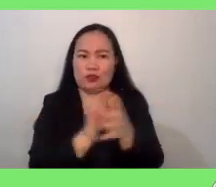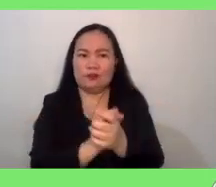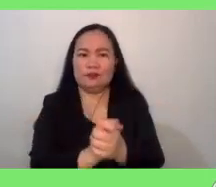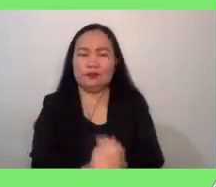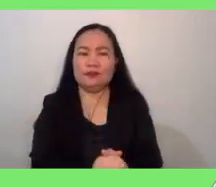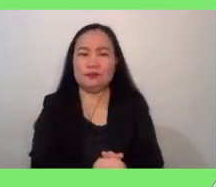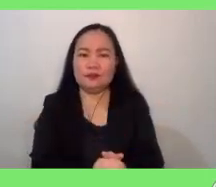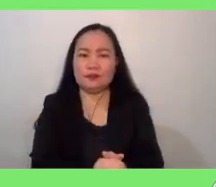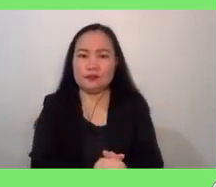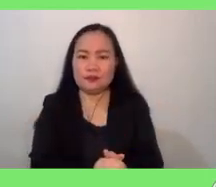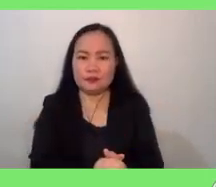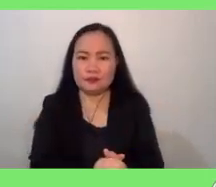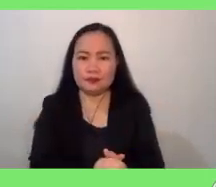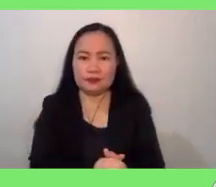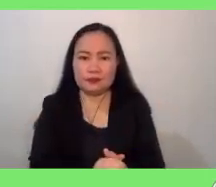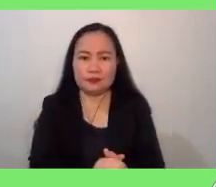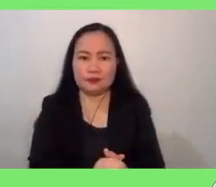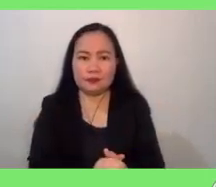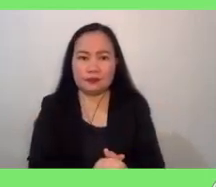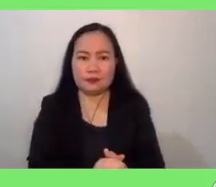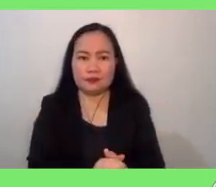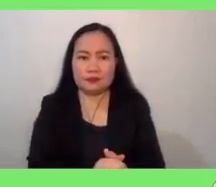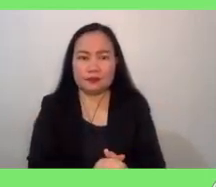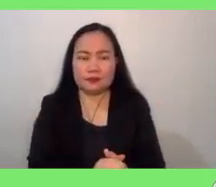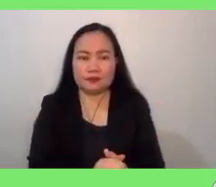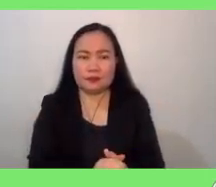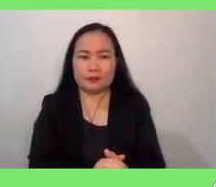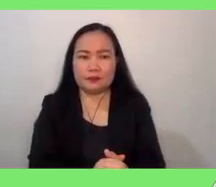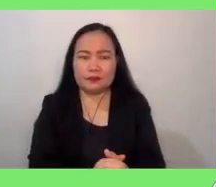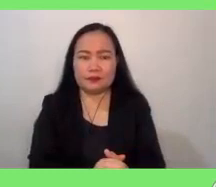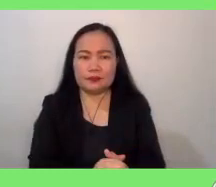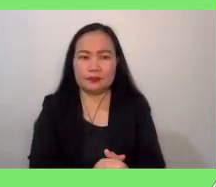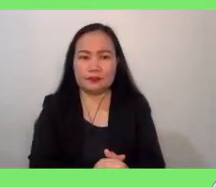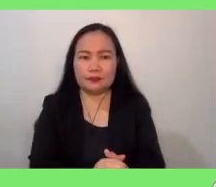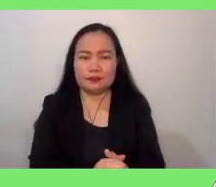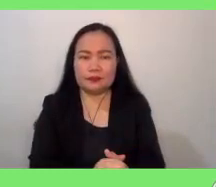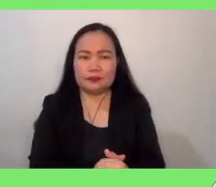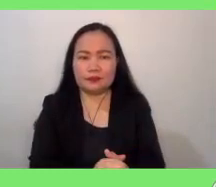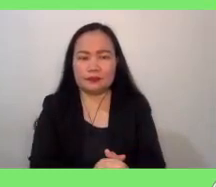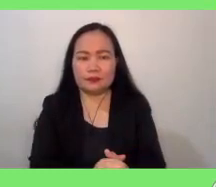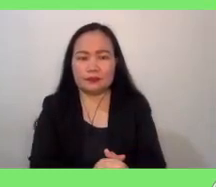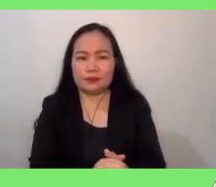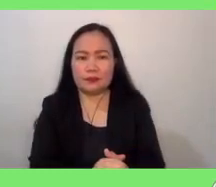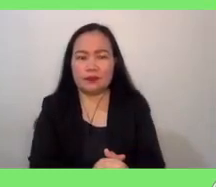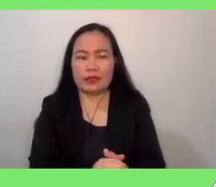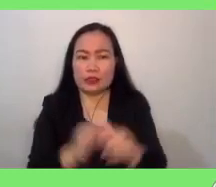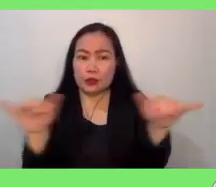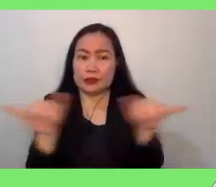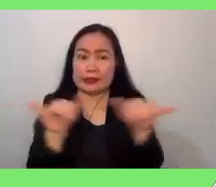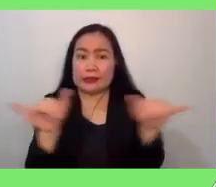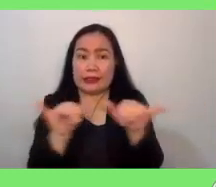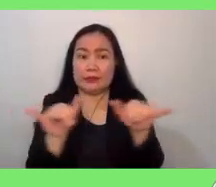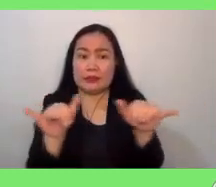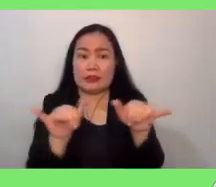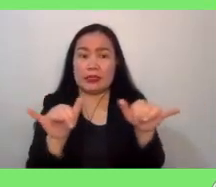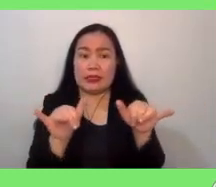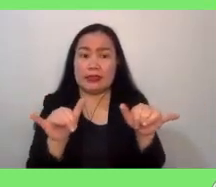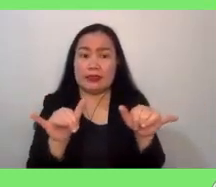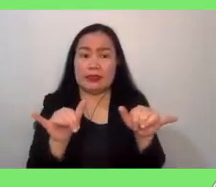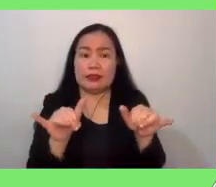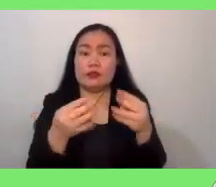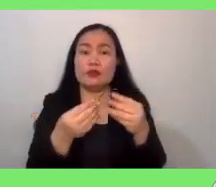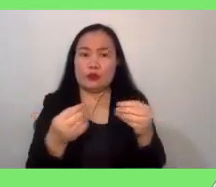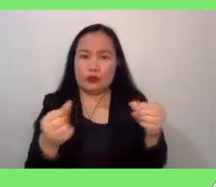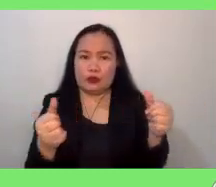Since pareho silang 3, si 2x minus 5 is equal to 1, and 4x is equal to 12 are